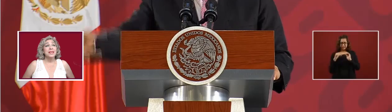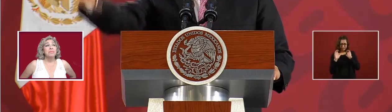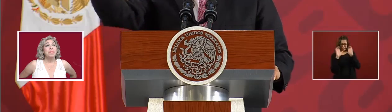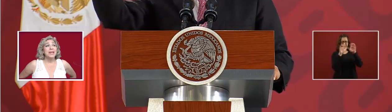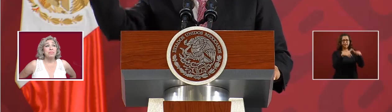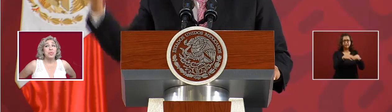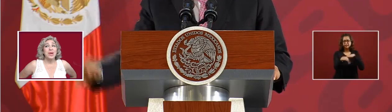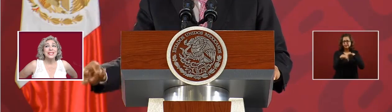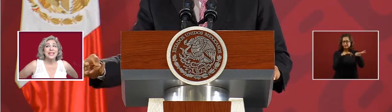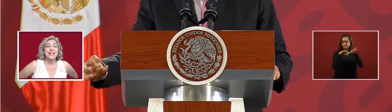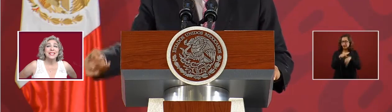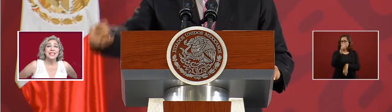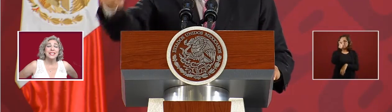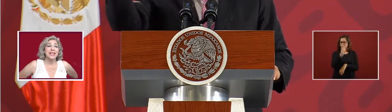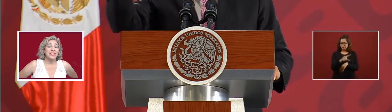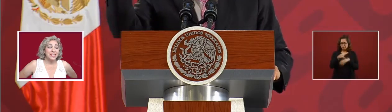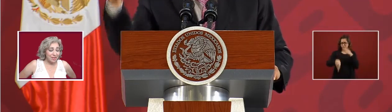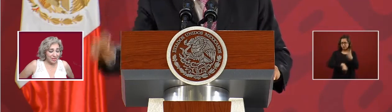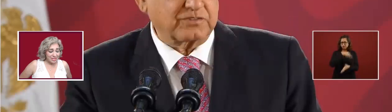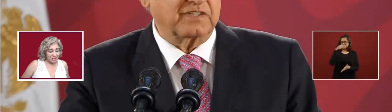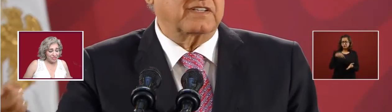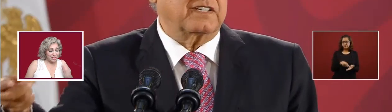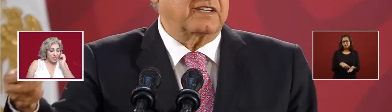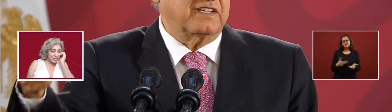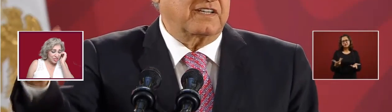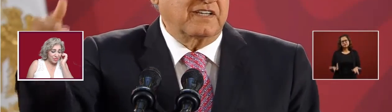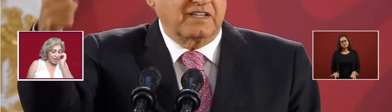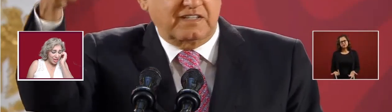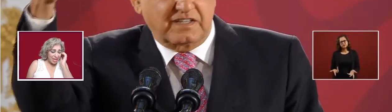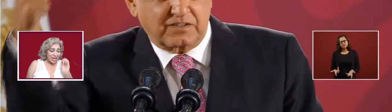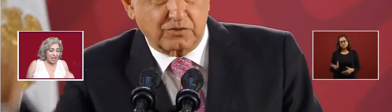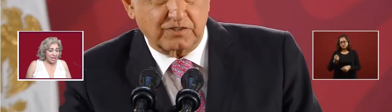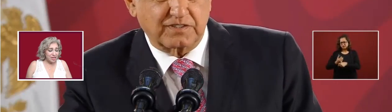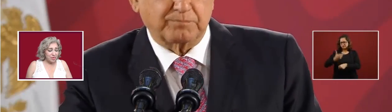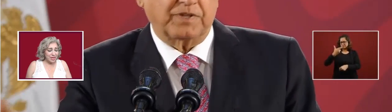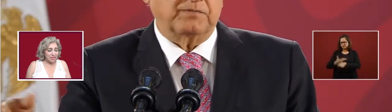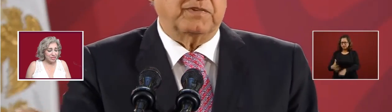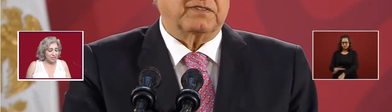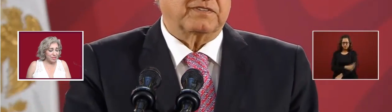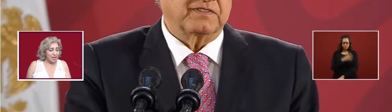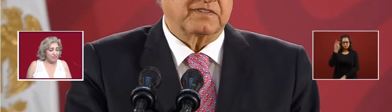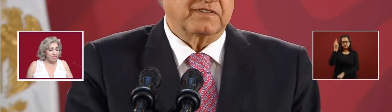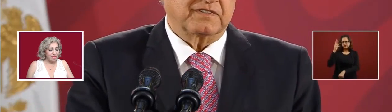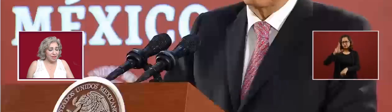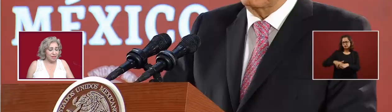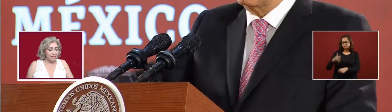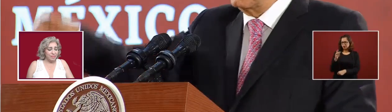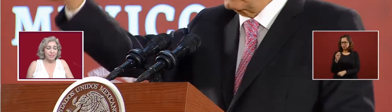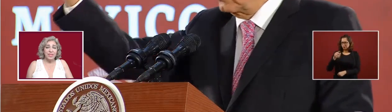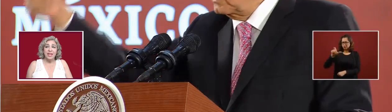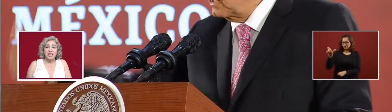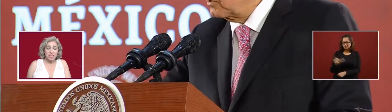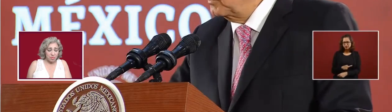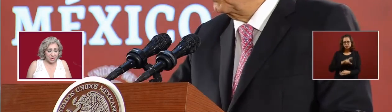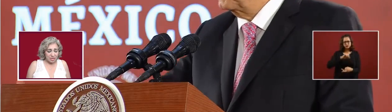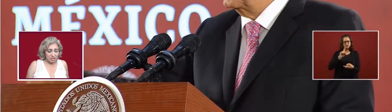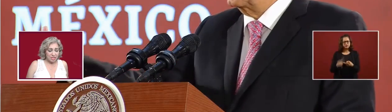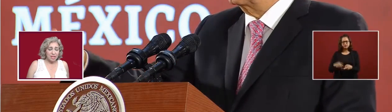but presidents and secretaries of the treasury and directors of directors